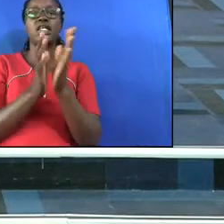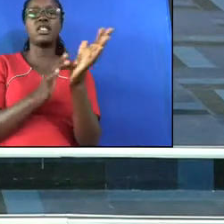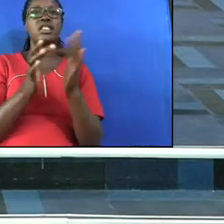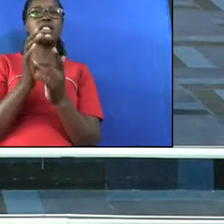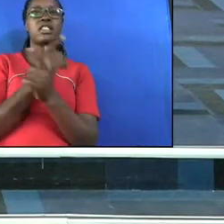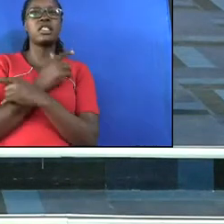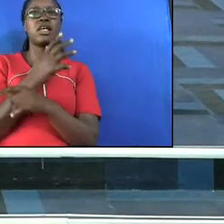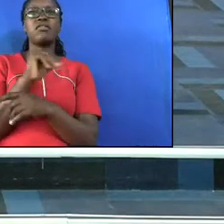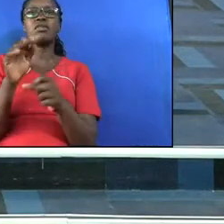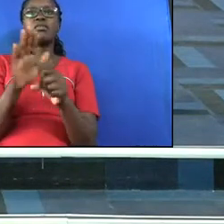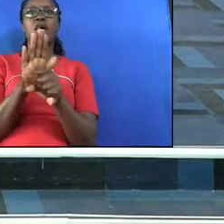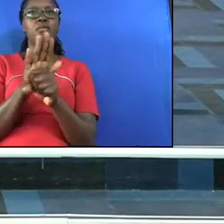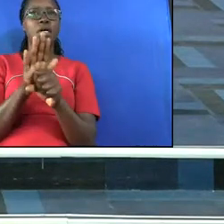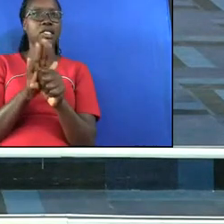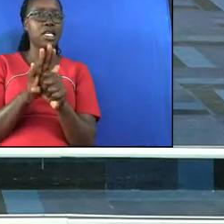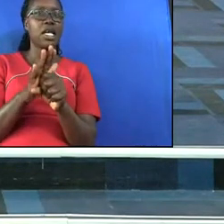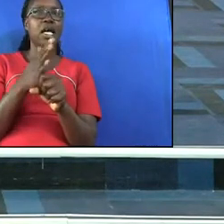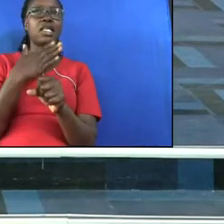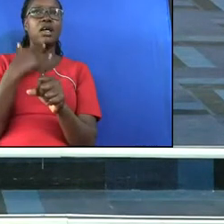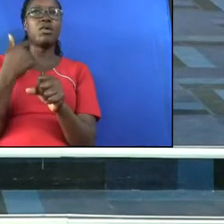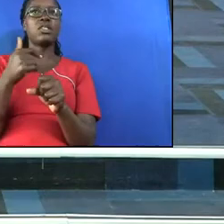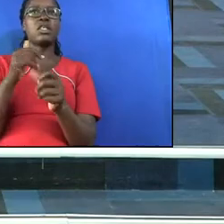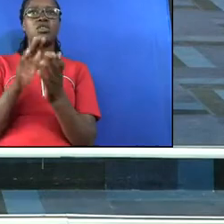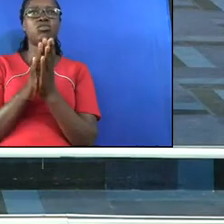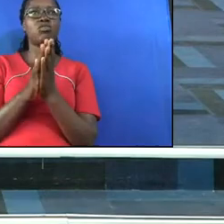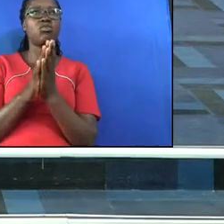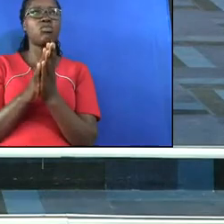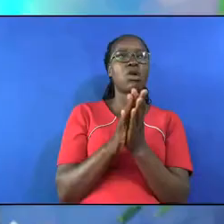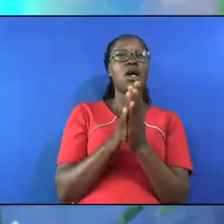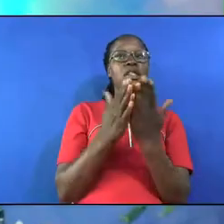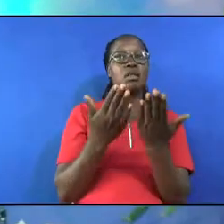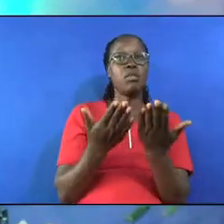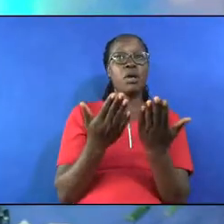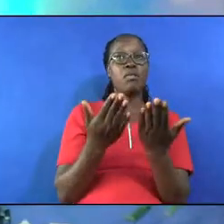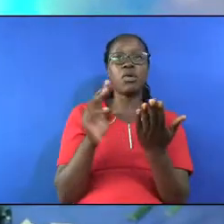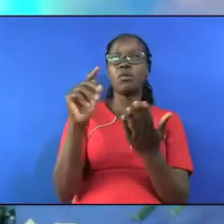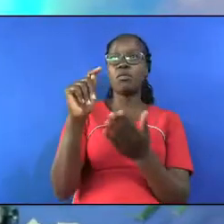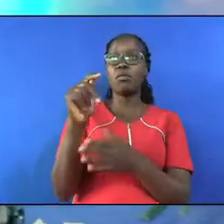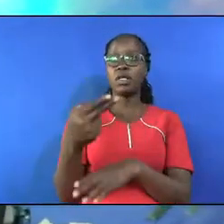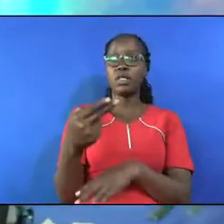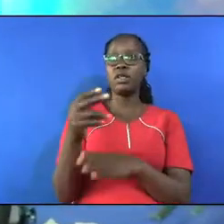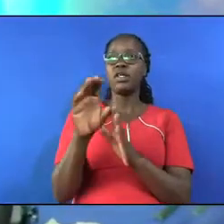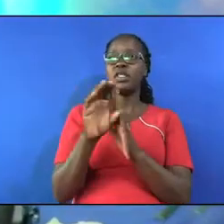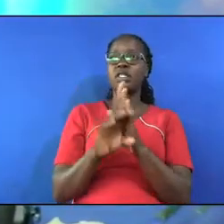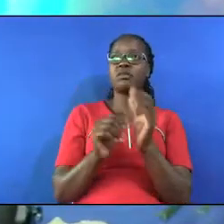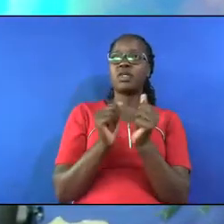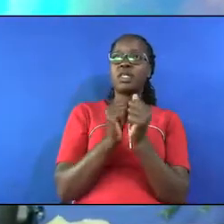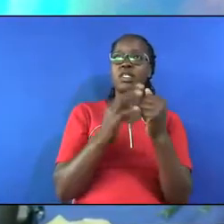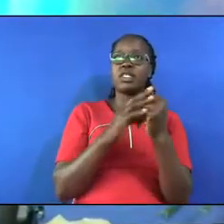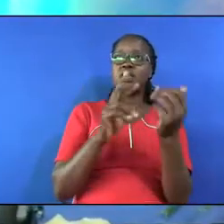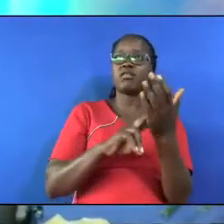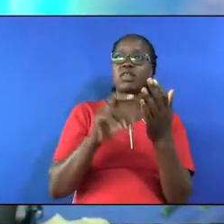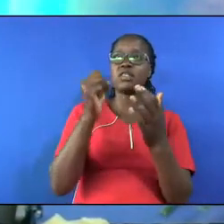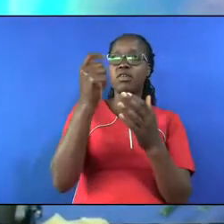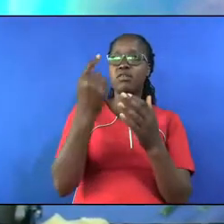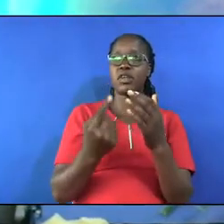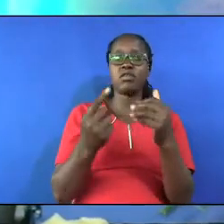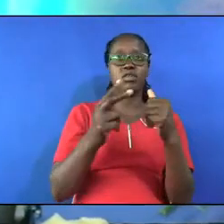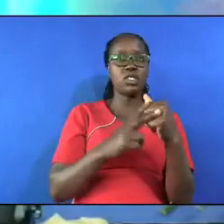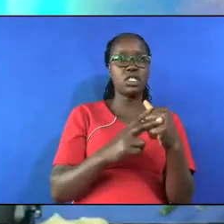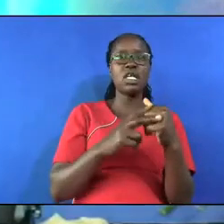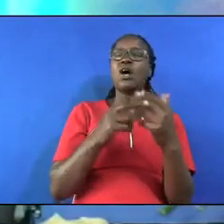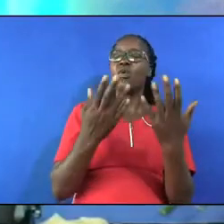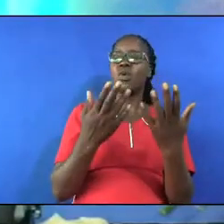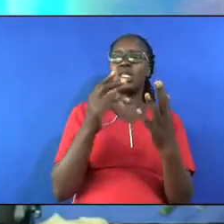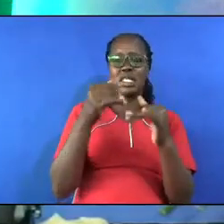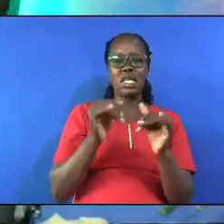Jesus loves them so much. I'd like us to turn our books again to the book of Matthew, chapter 18, verse 5 to 6. We're just trying to